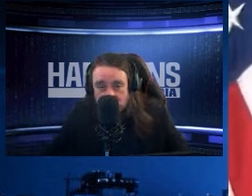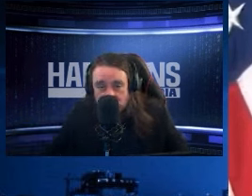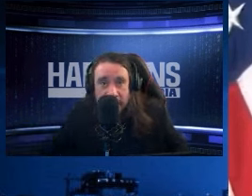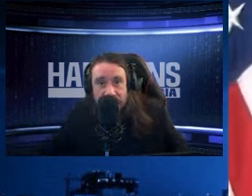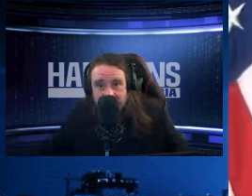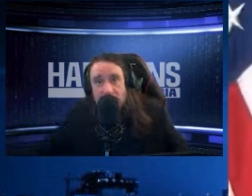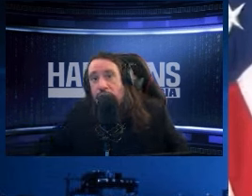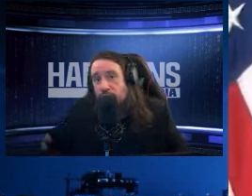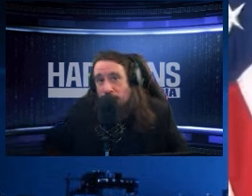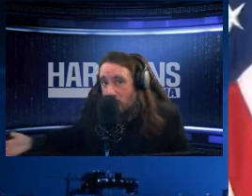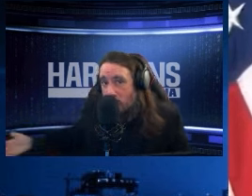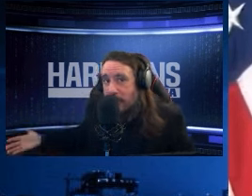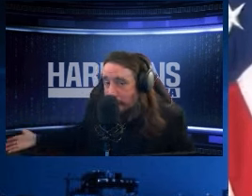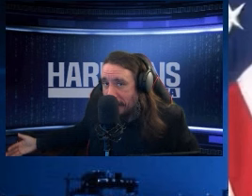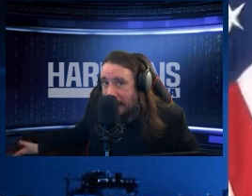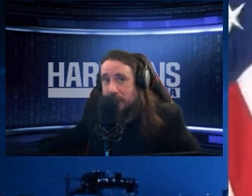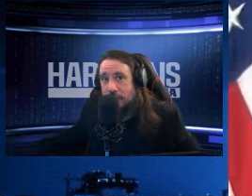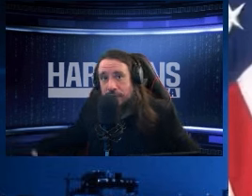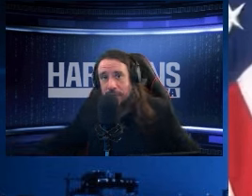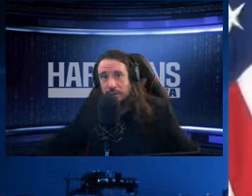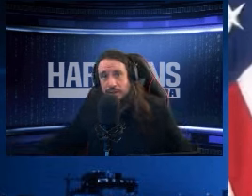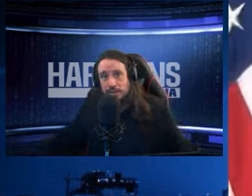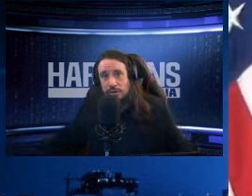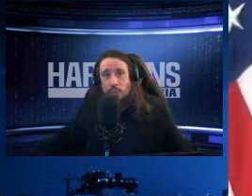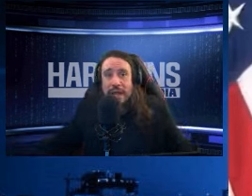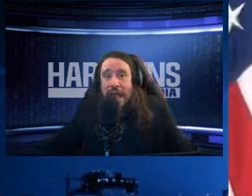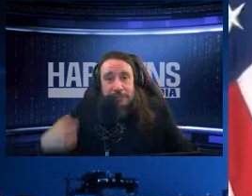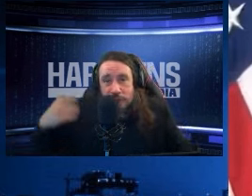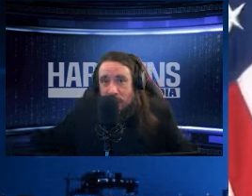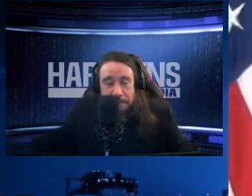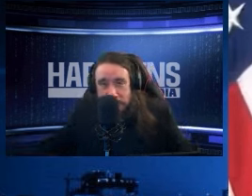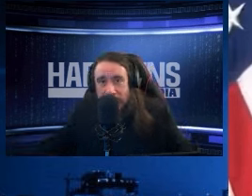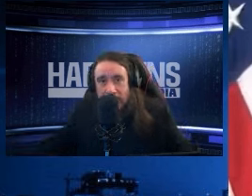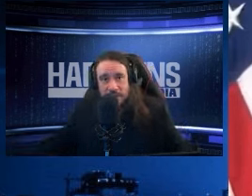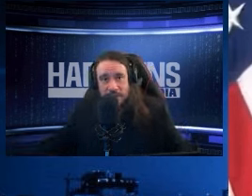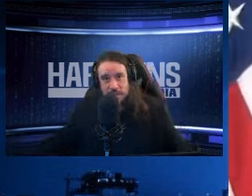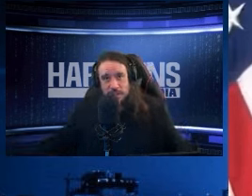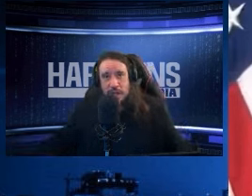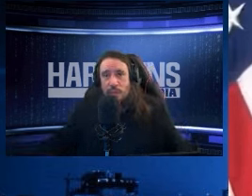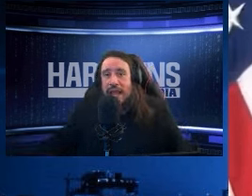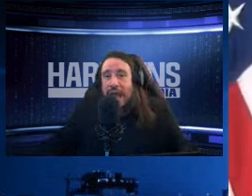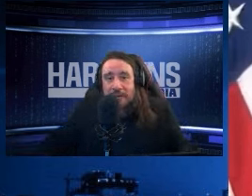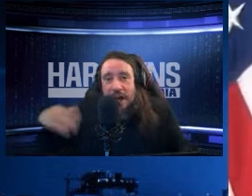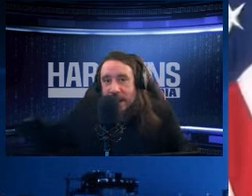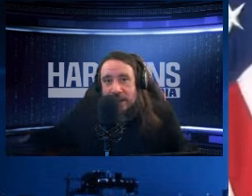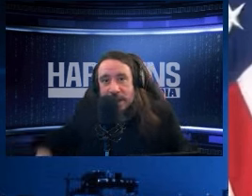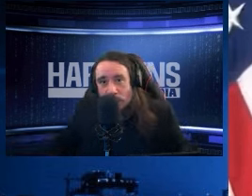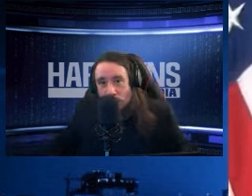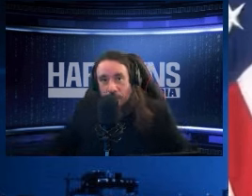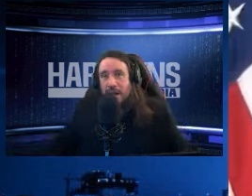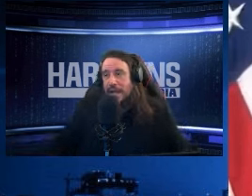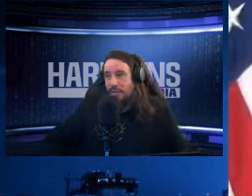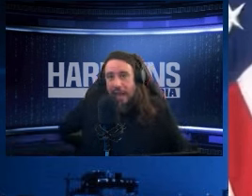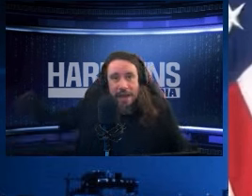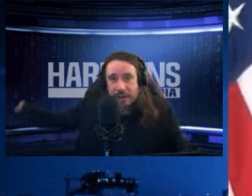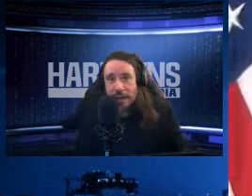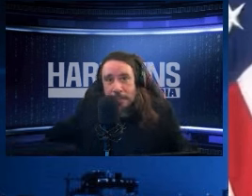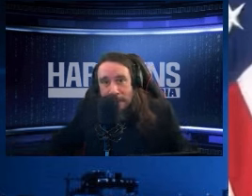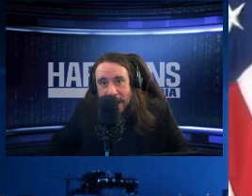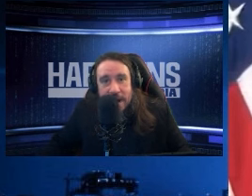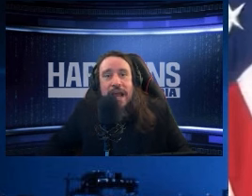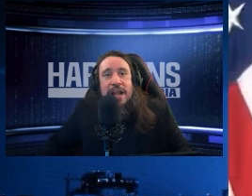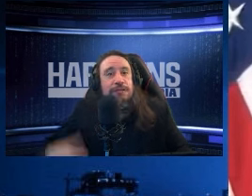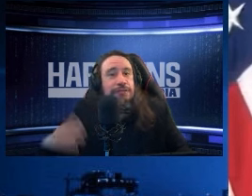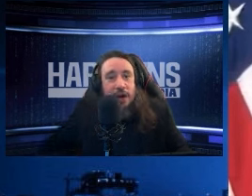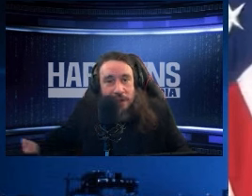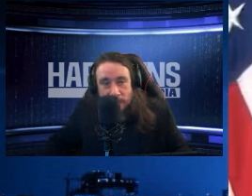the United States to the Roman Empire? We have corrupt politicians. We have unending war. And we have an empire,